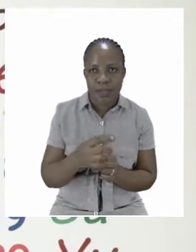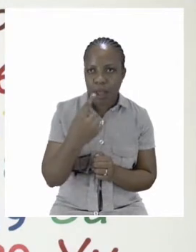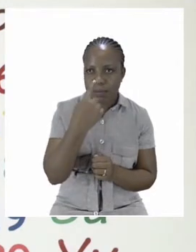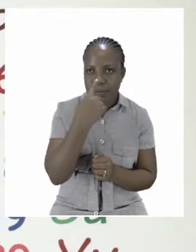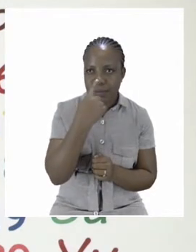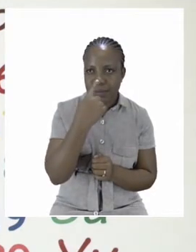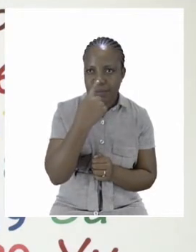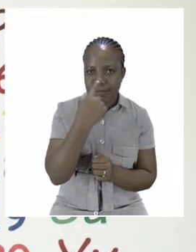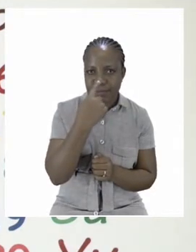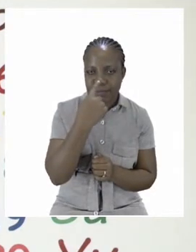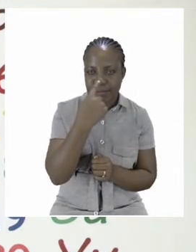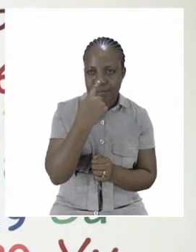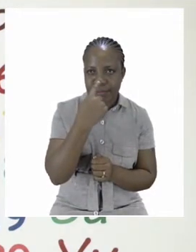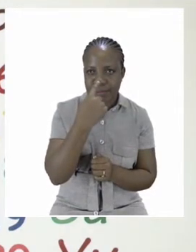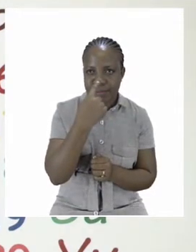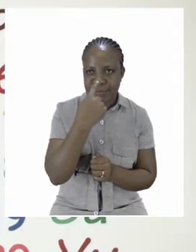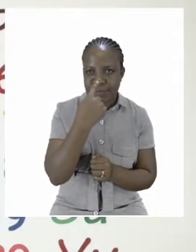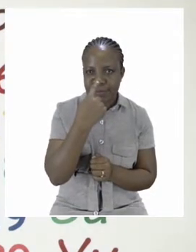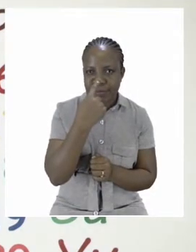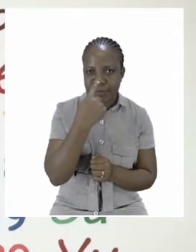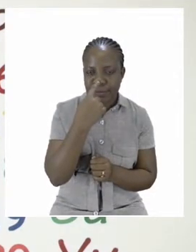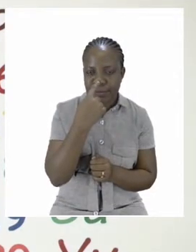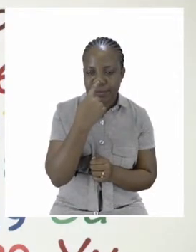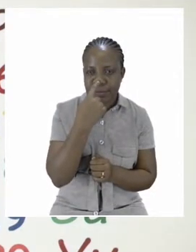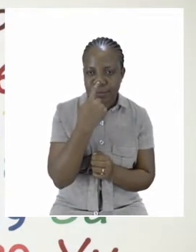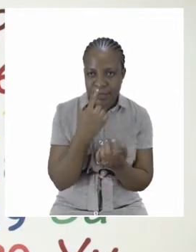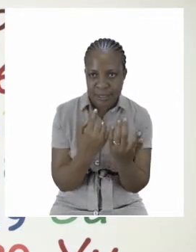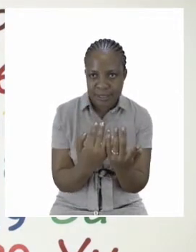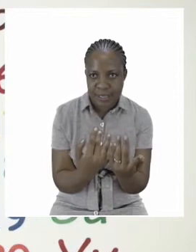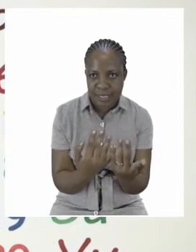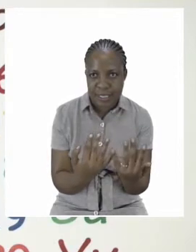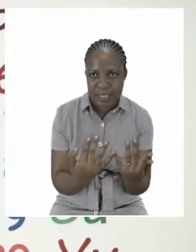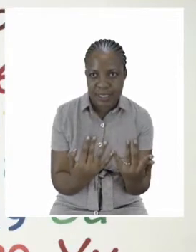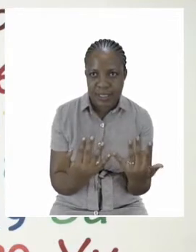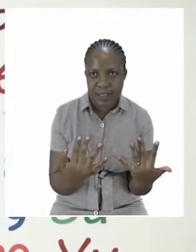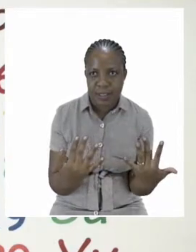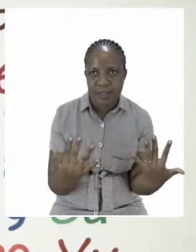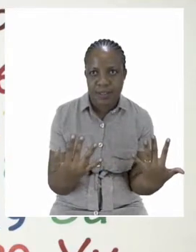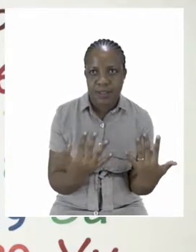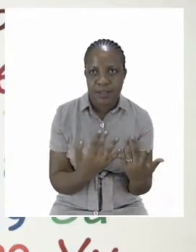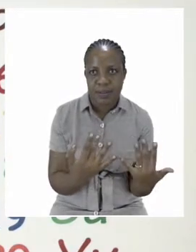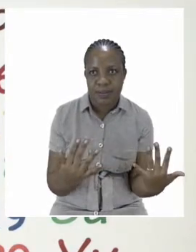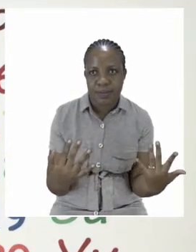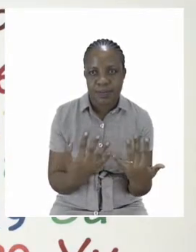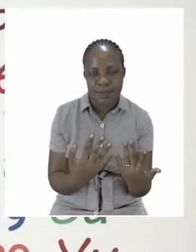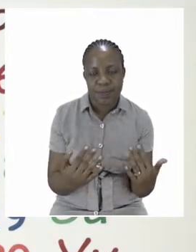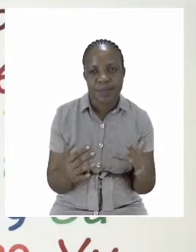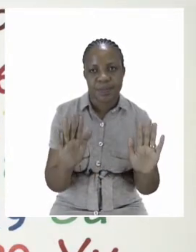nose. His nose is going to be green. So I'm going to color his nose